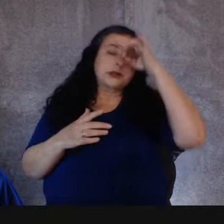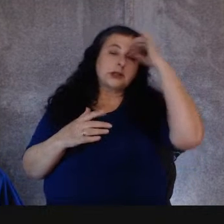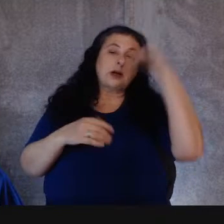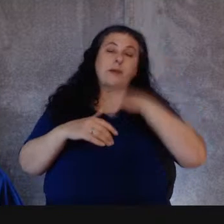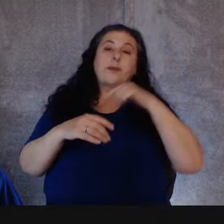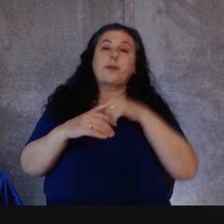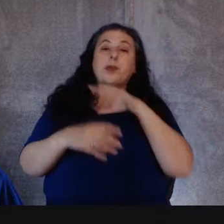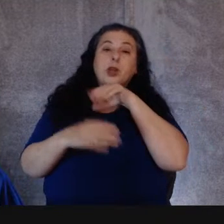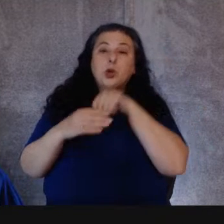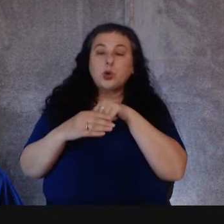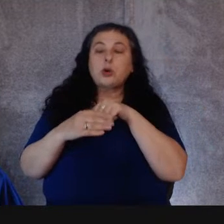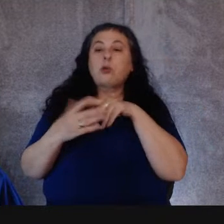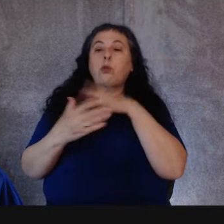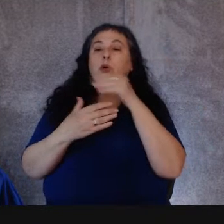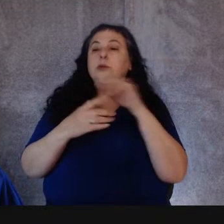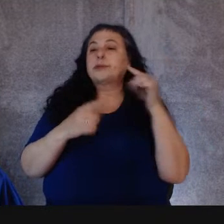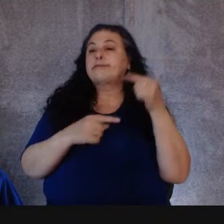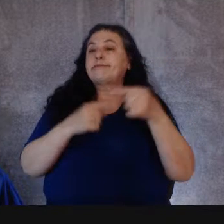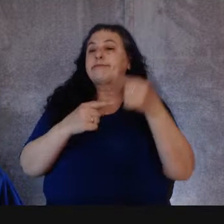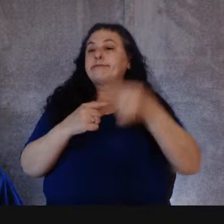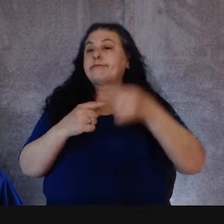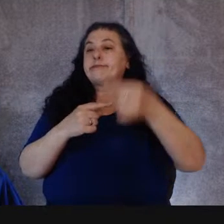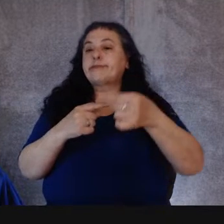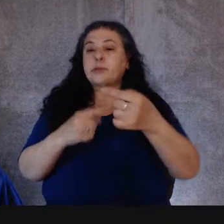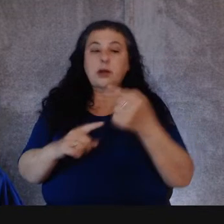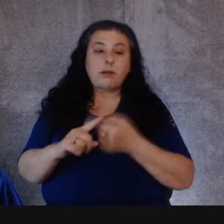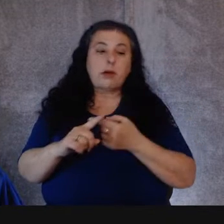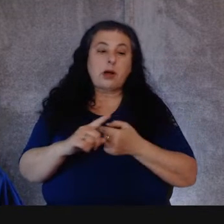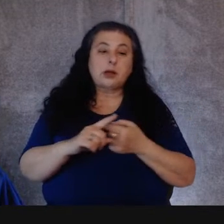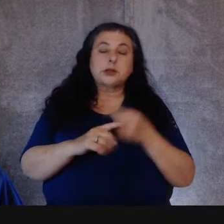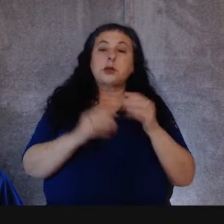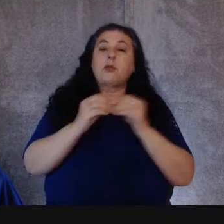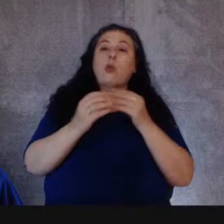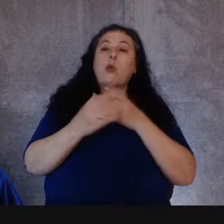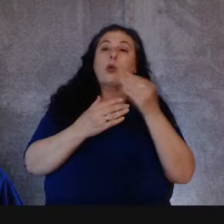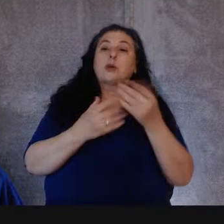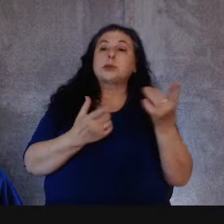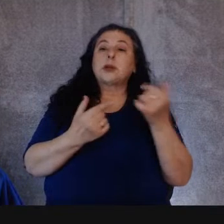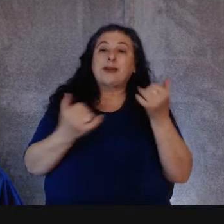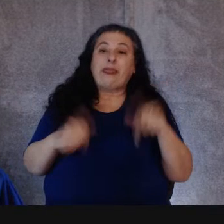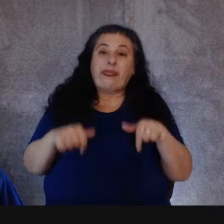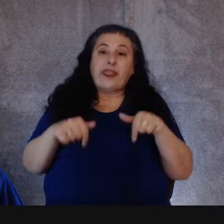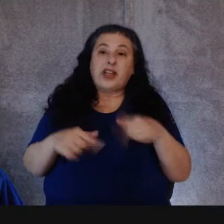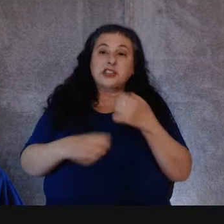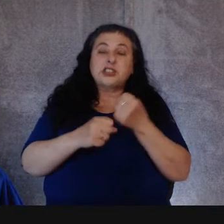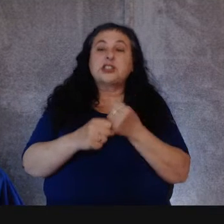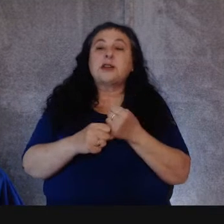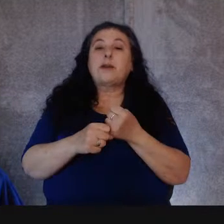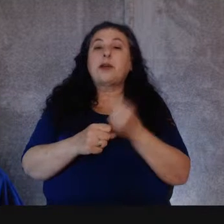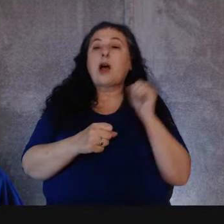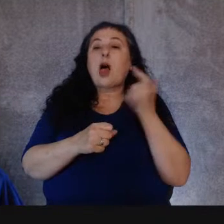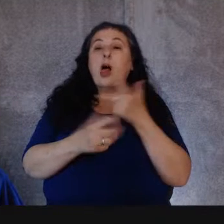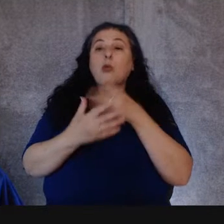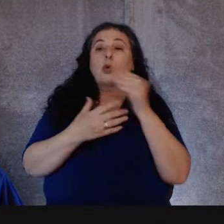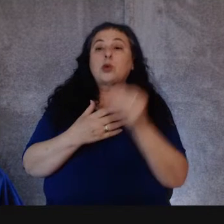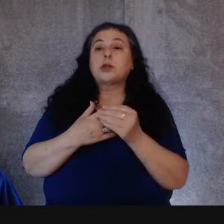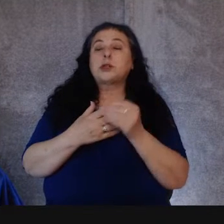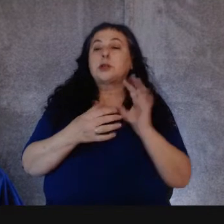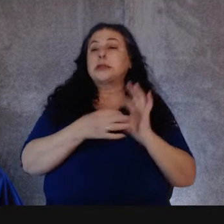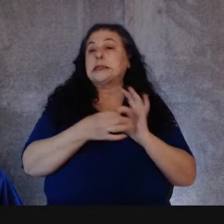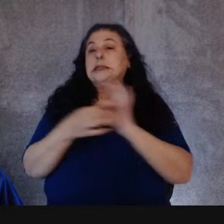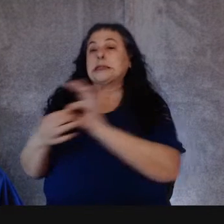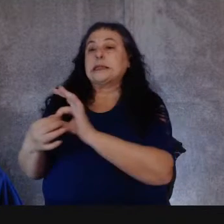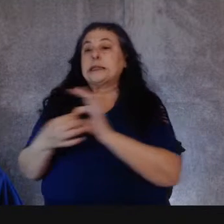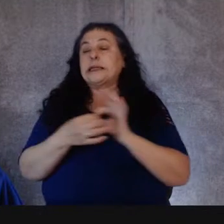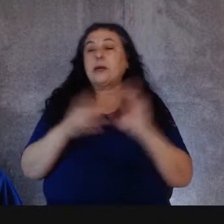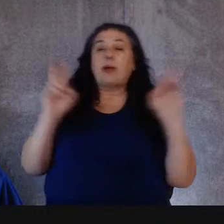virtual programs over the last several months, with more programs still to come this year. All programs are tied to